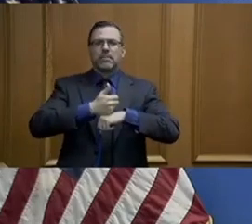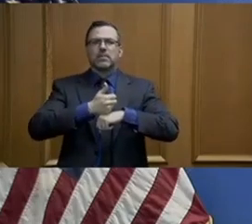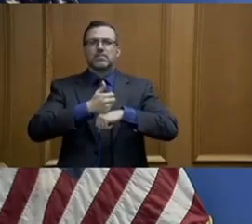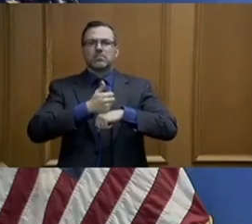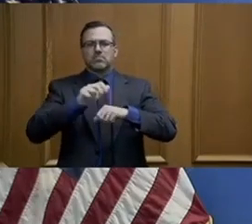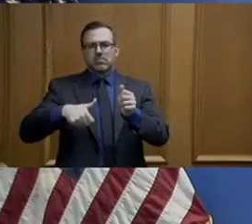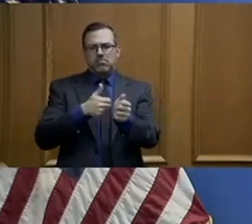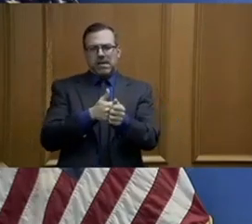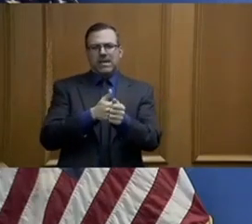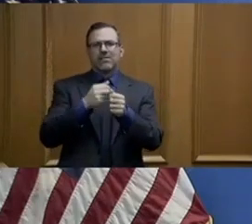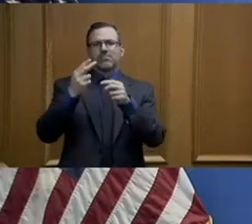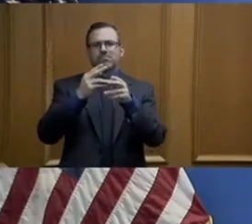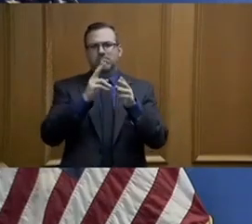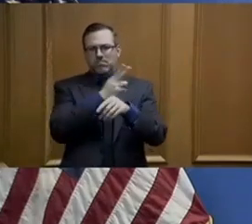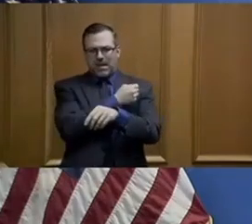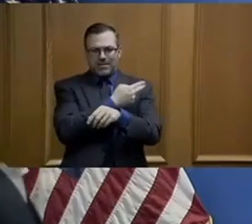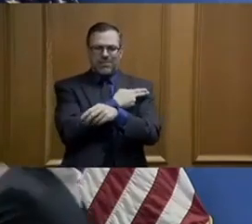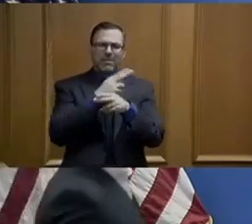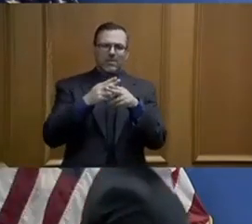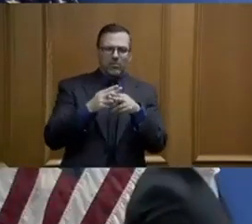needed. So, Stuart?